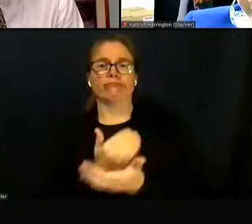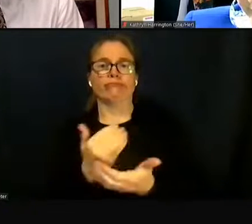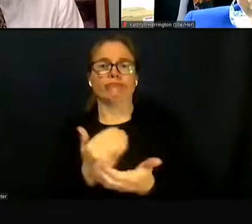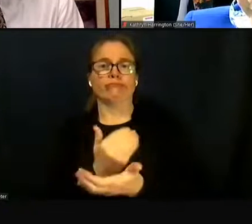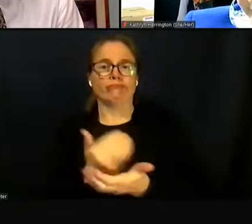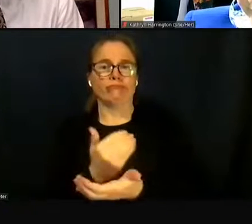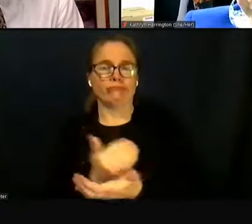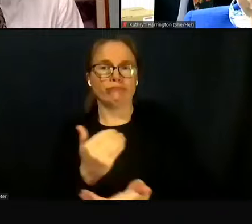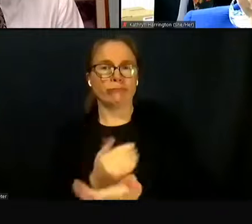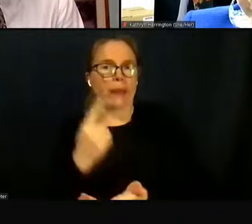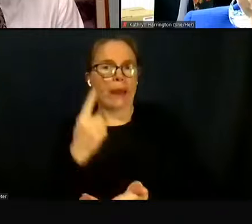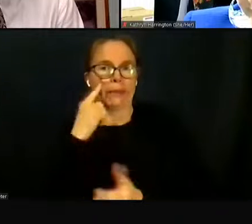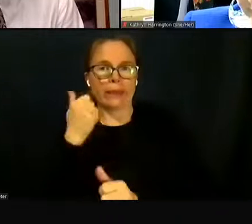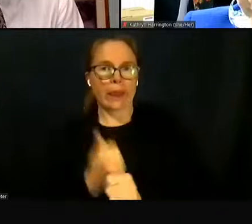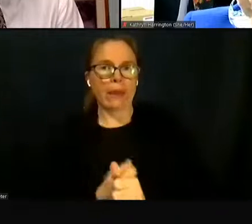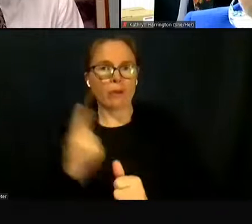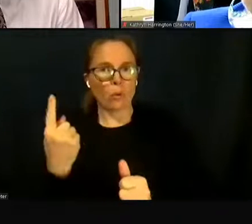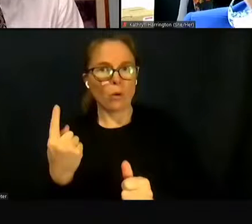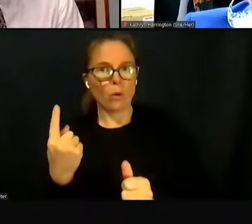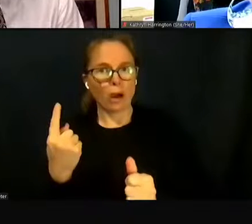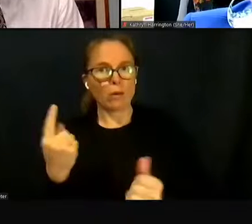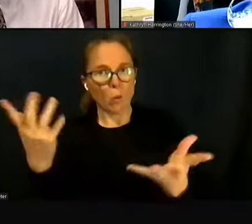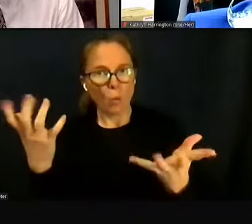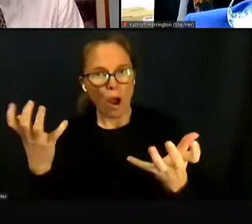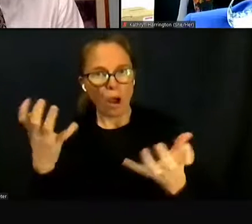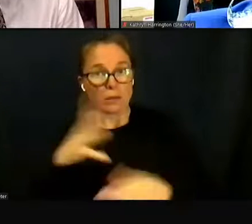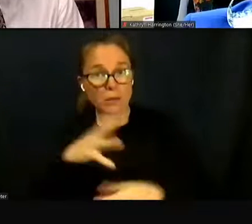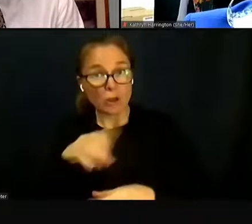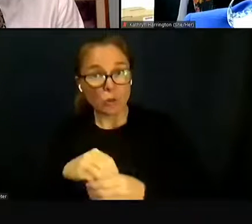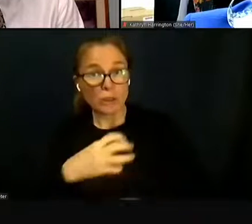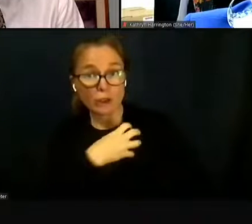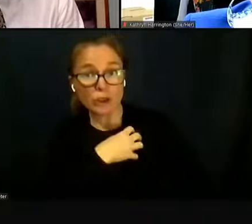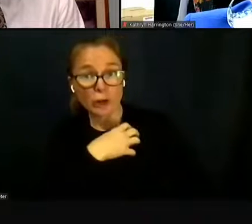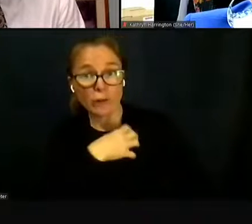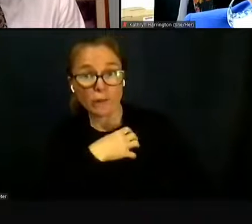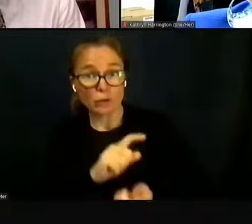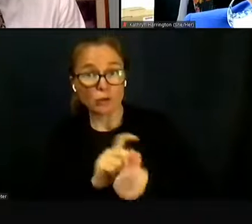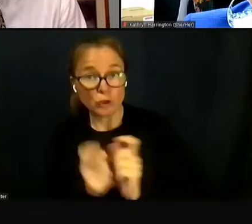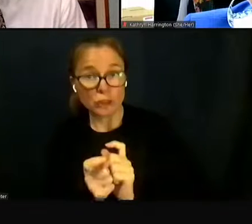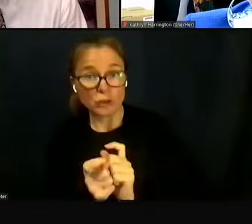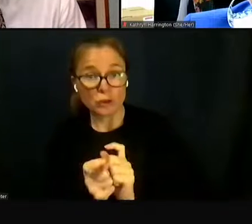believe, by everyone, including our sheriff. But that